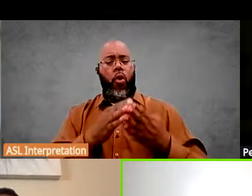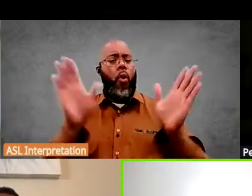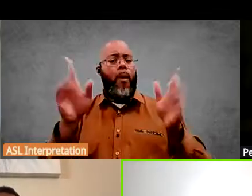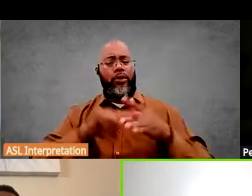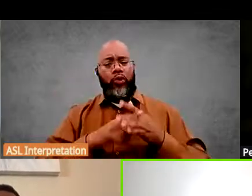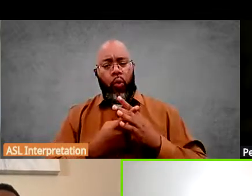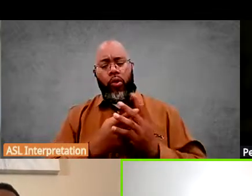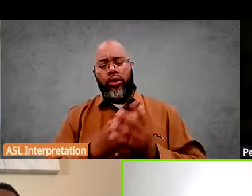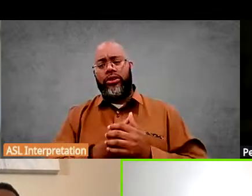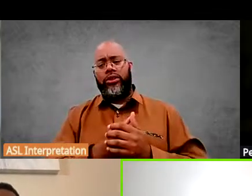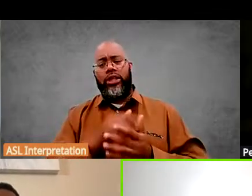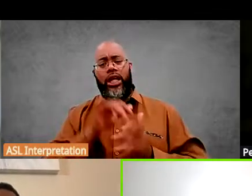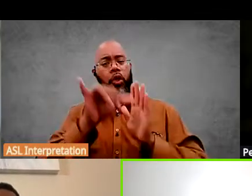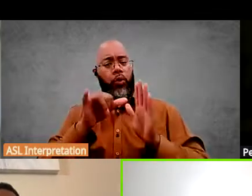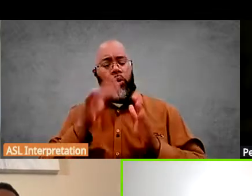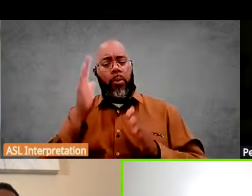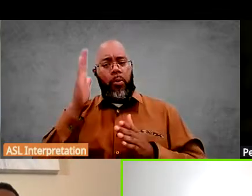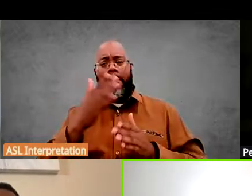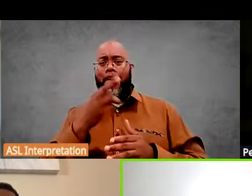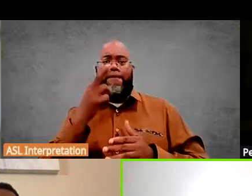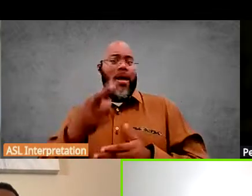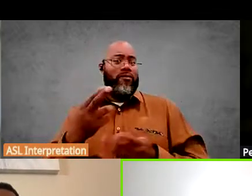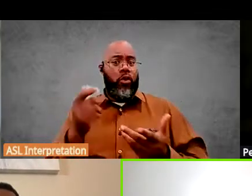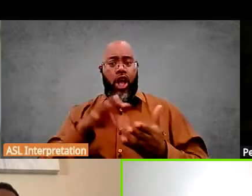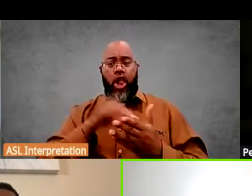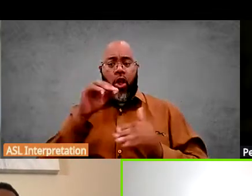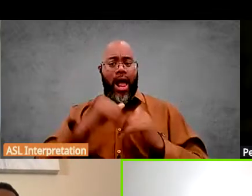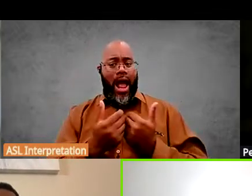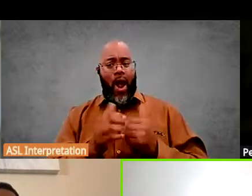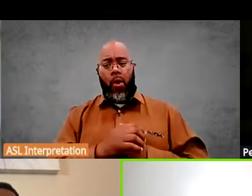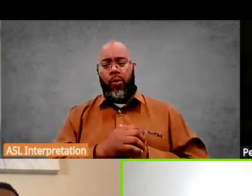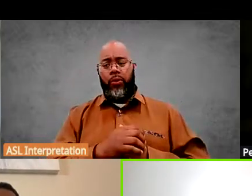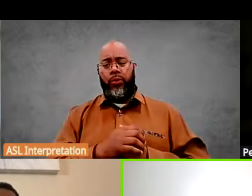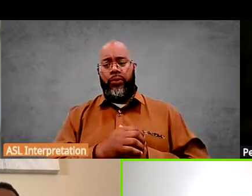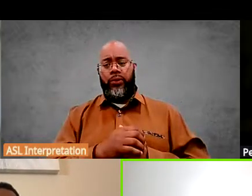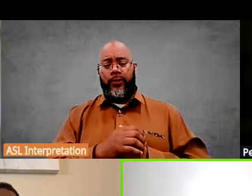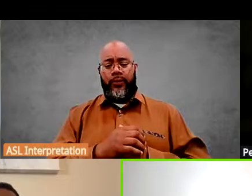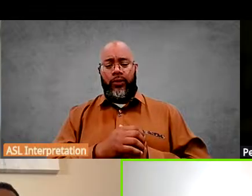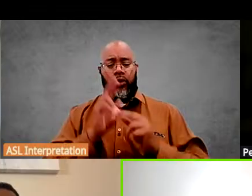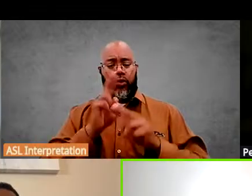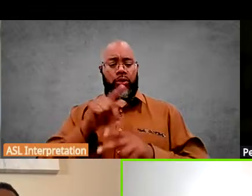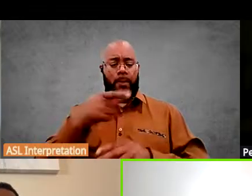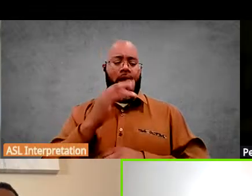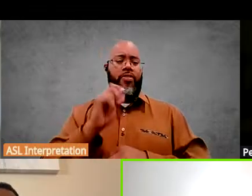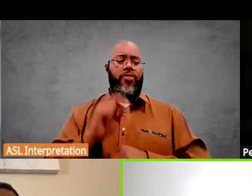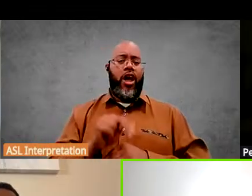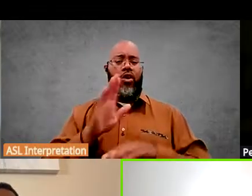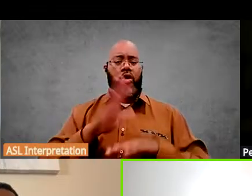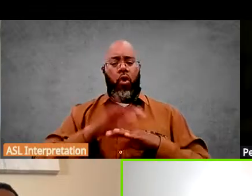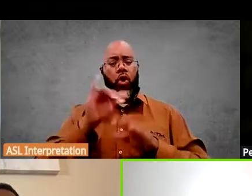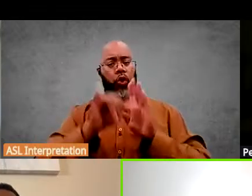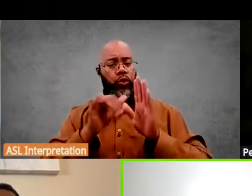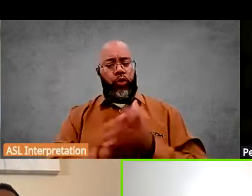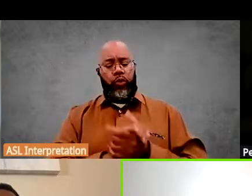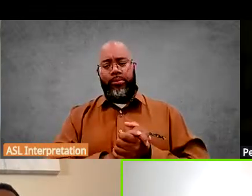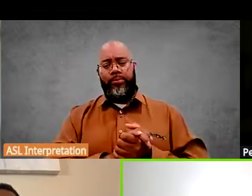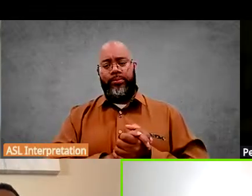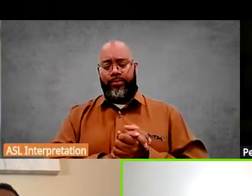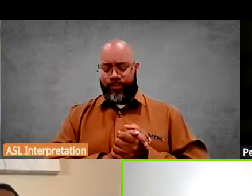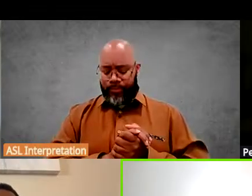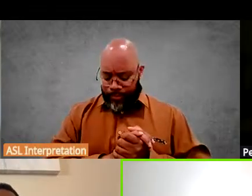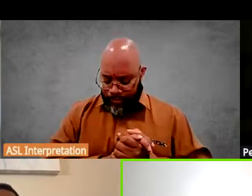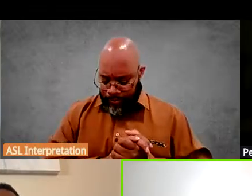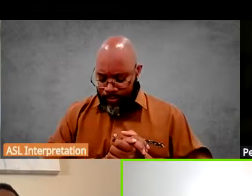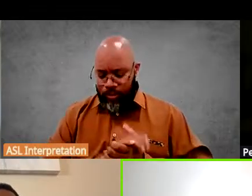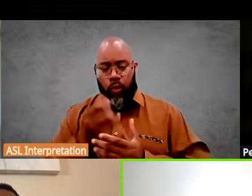like YouTube will be your best friend. You can learn how to use Python on YouTube. So it is